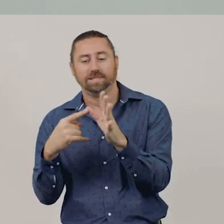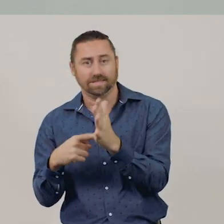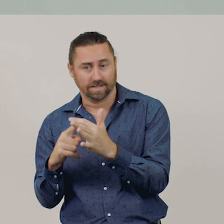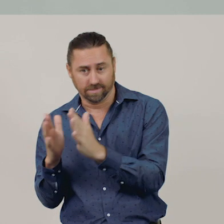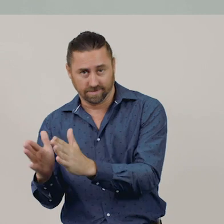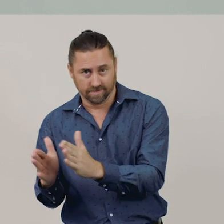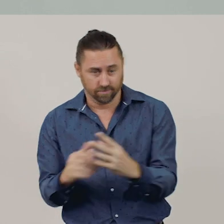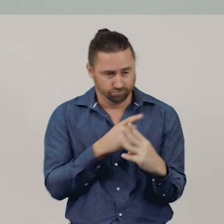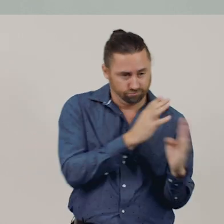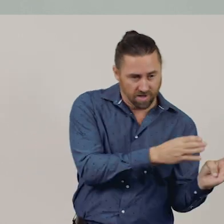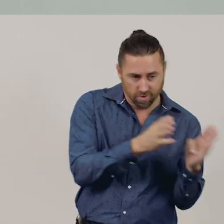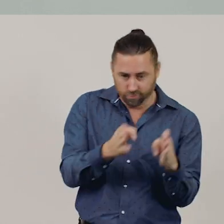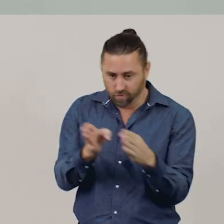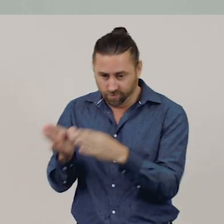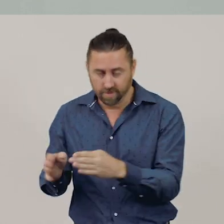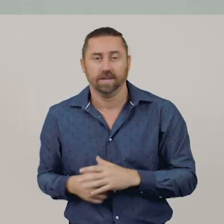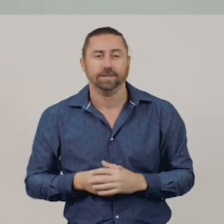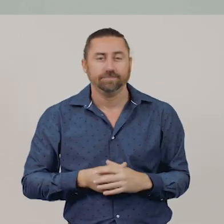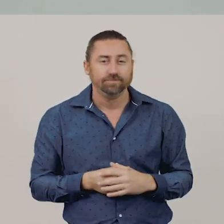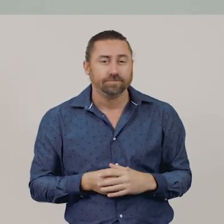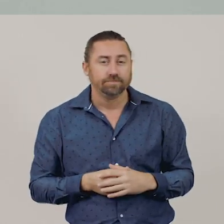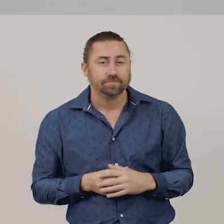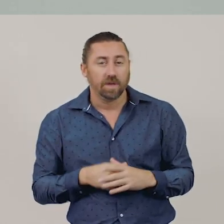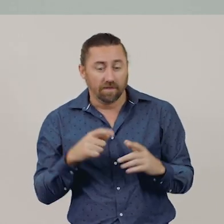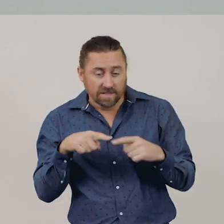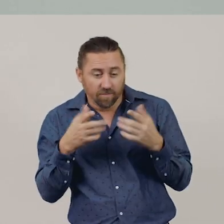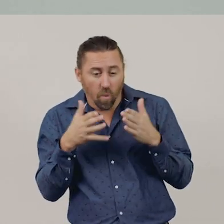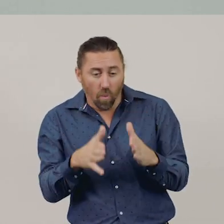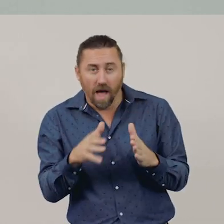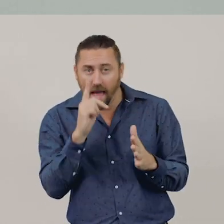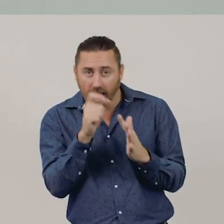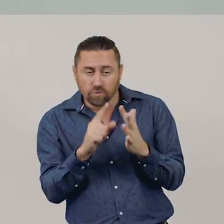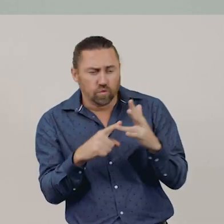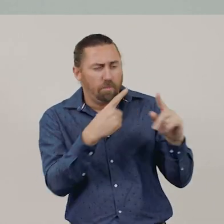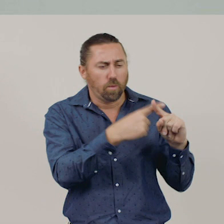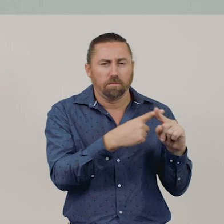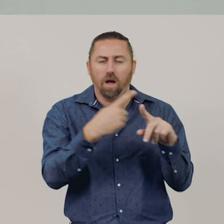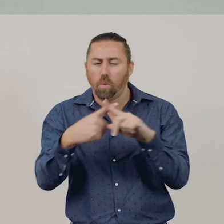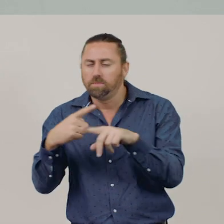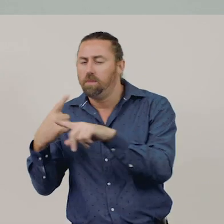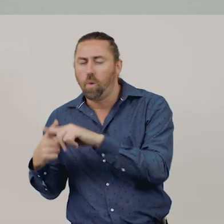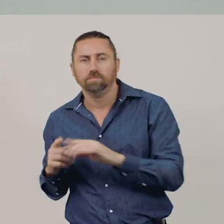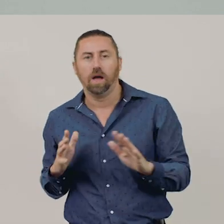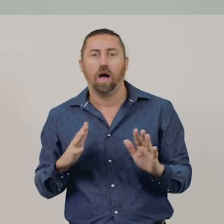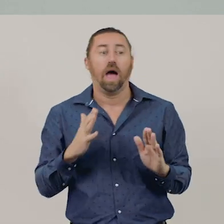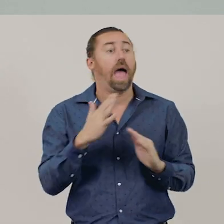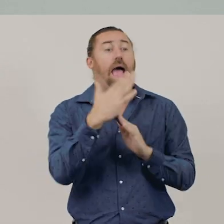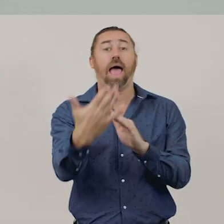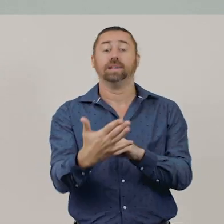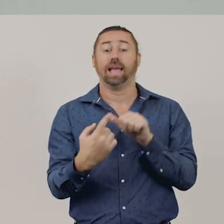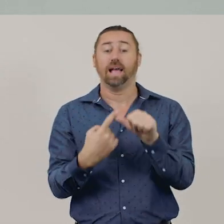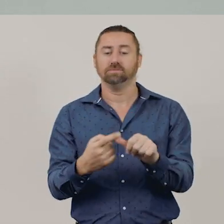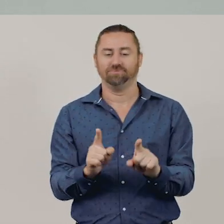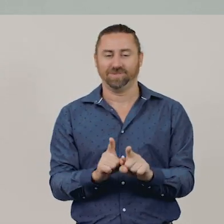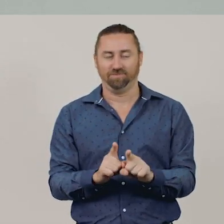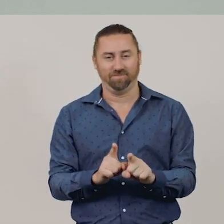compensate strategy. And even though there are different ways to carry out operations like multiplication, they all result